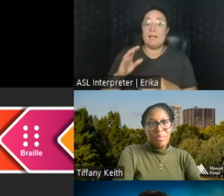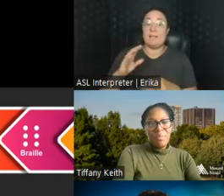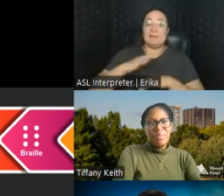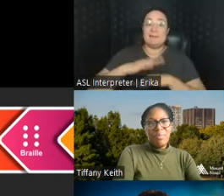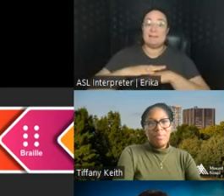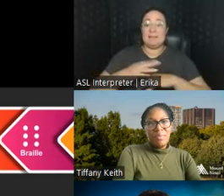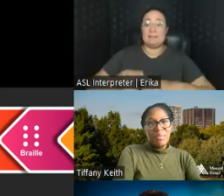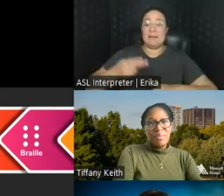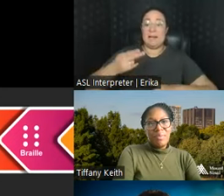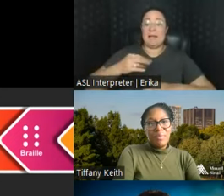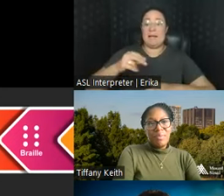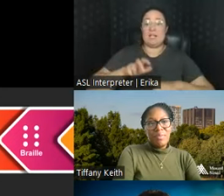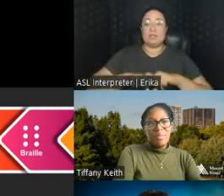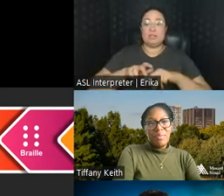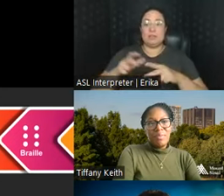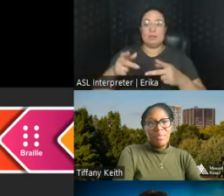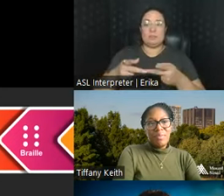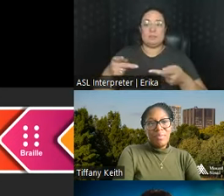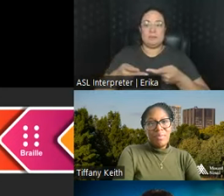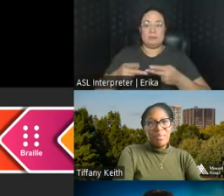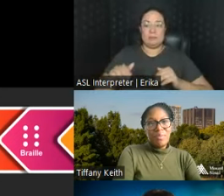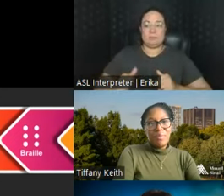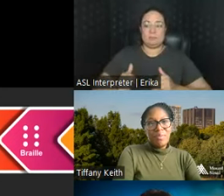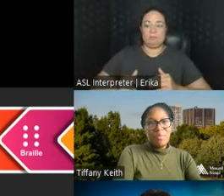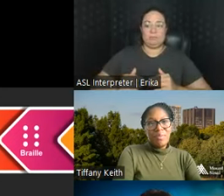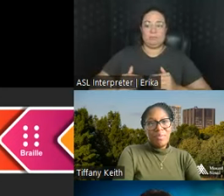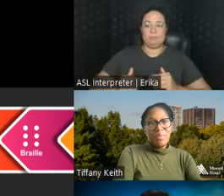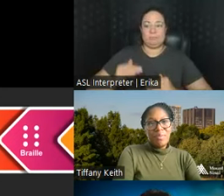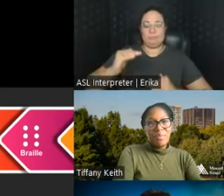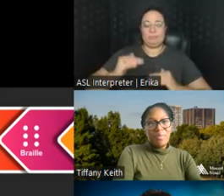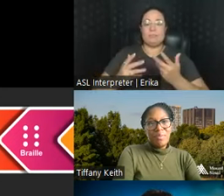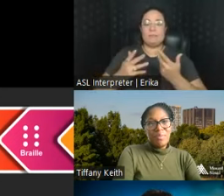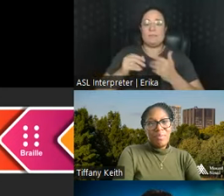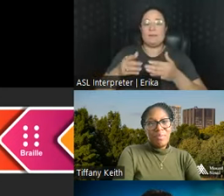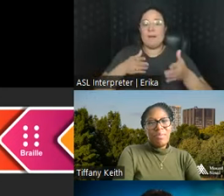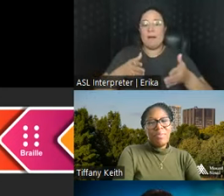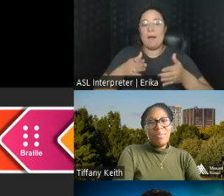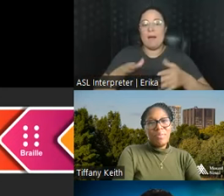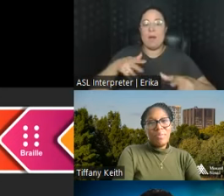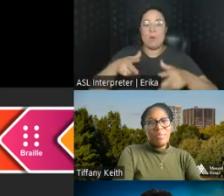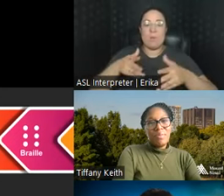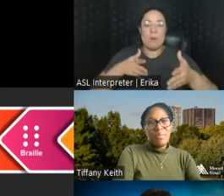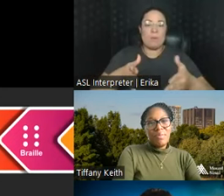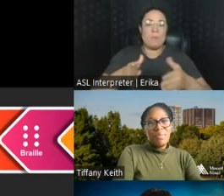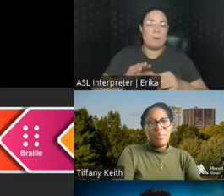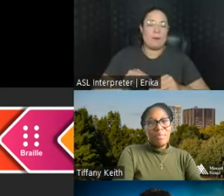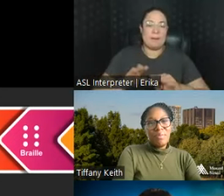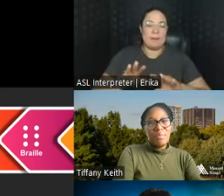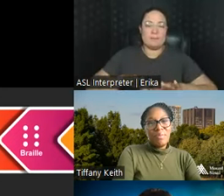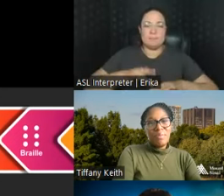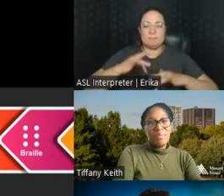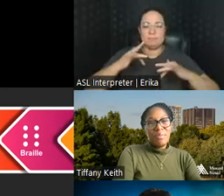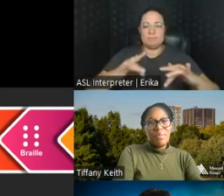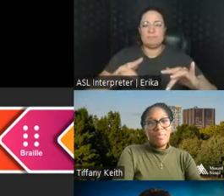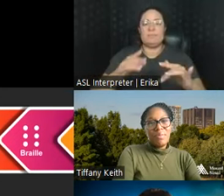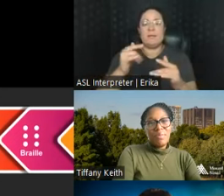well. And also keeping aisles and walkways clear, especially in that conference room